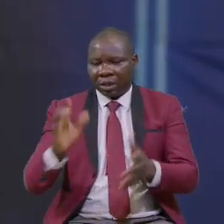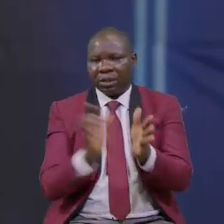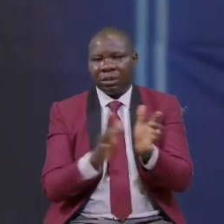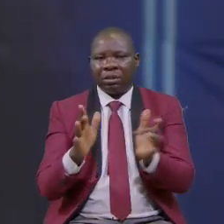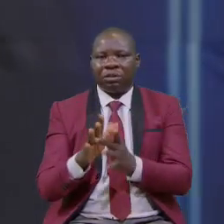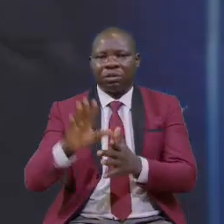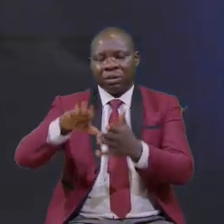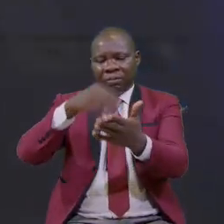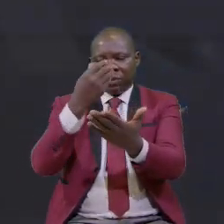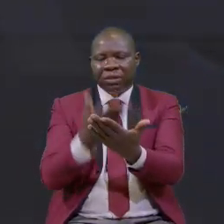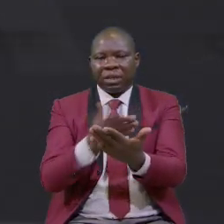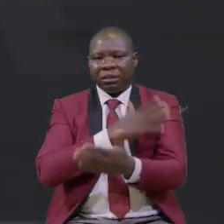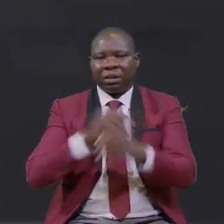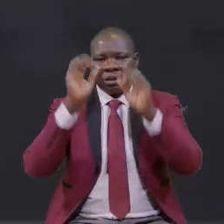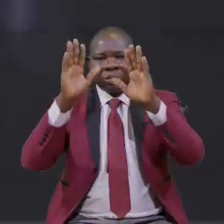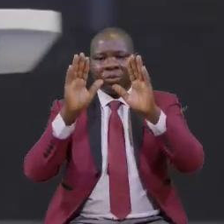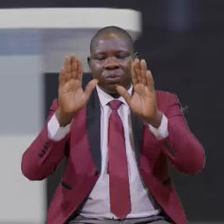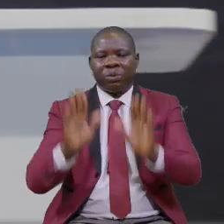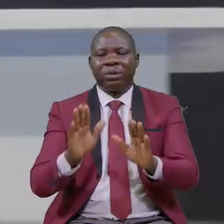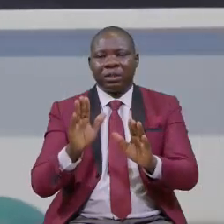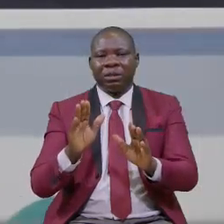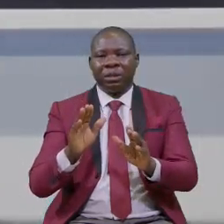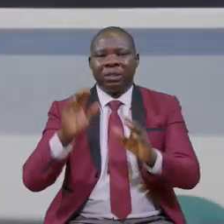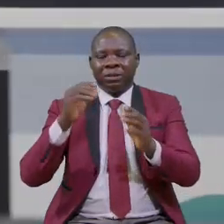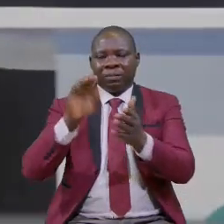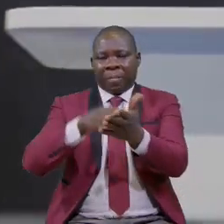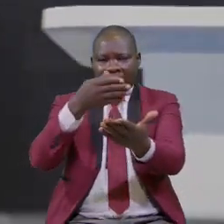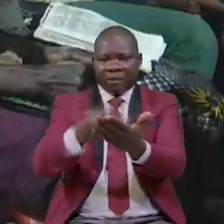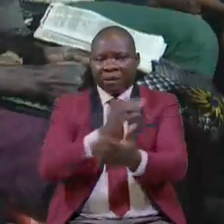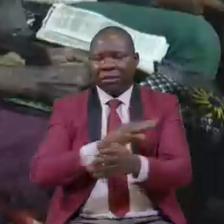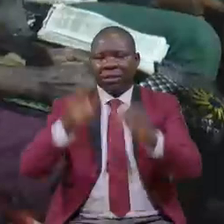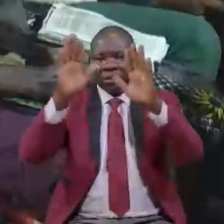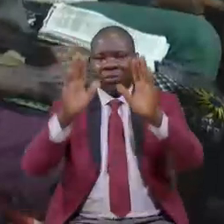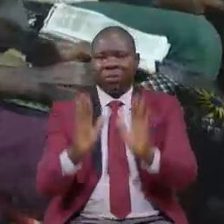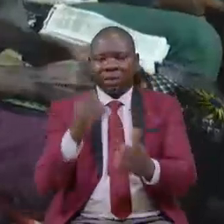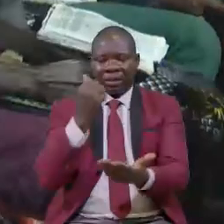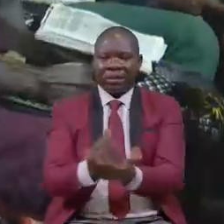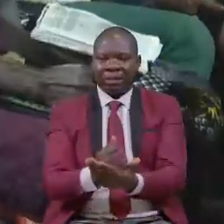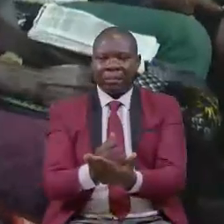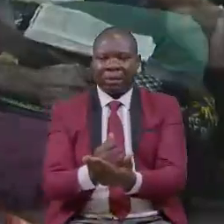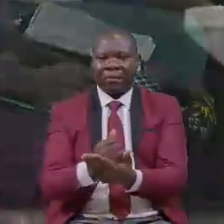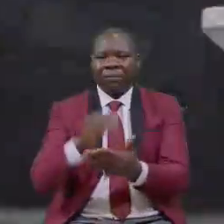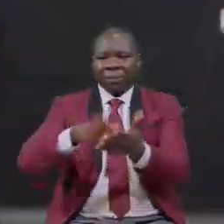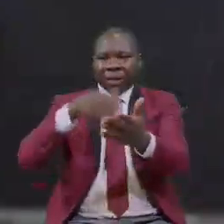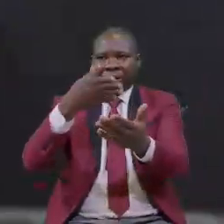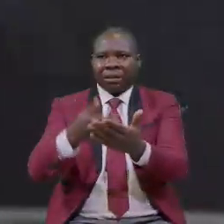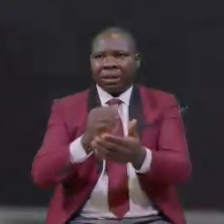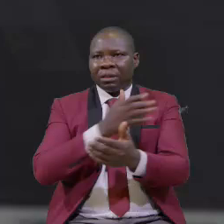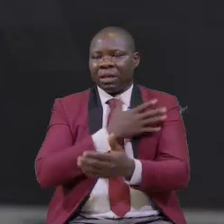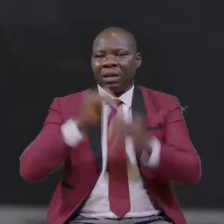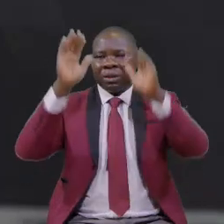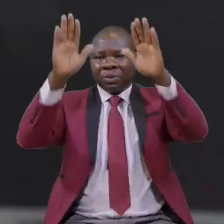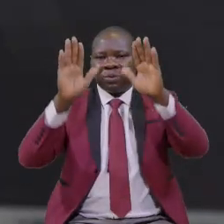and wonders. Signs and wonders. Signs and